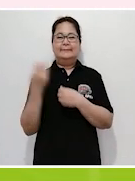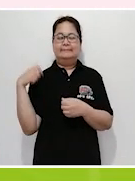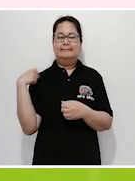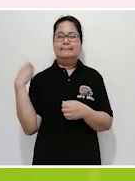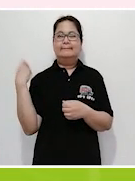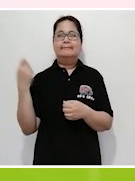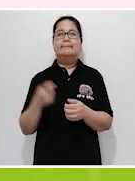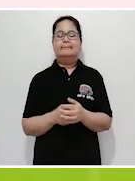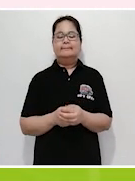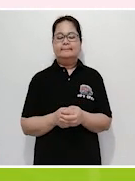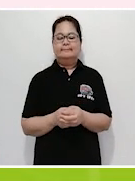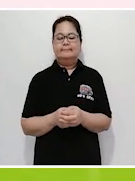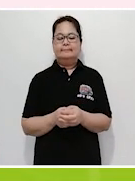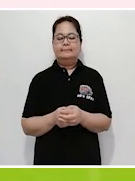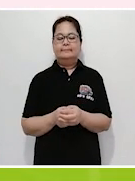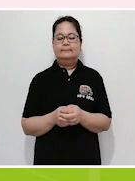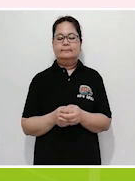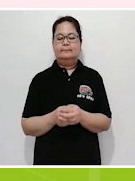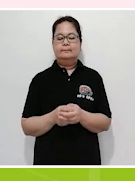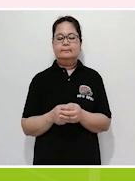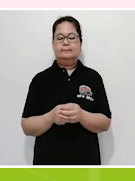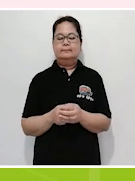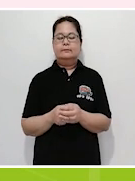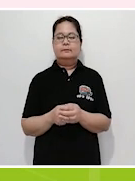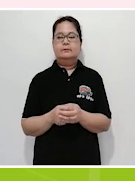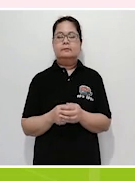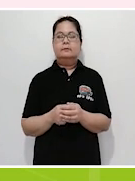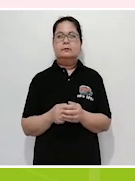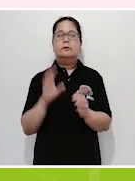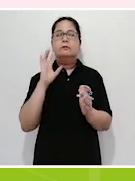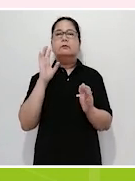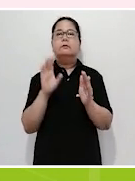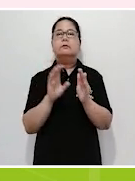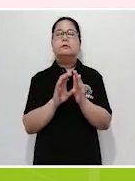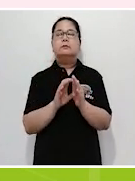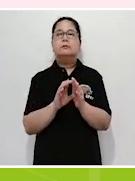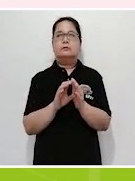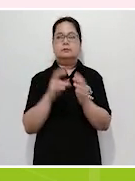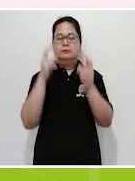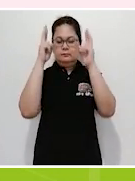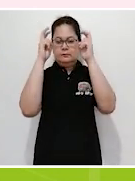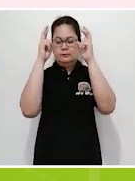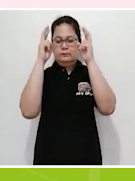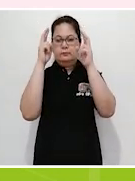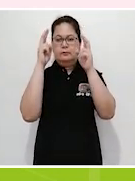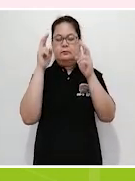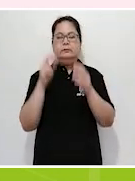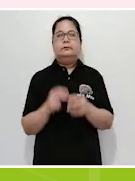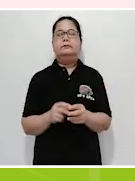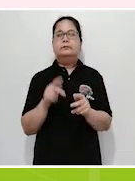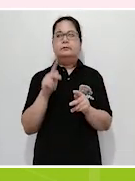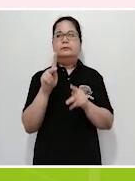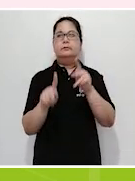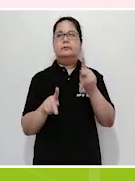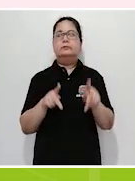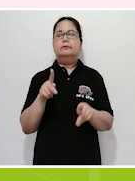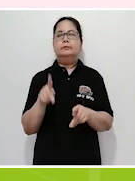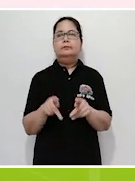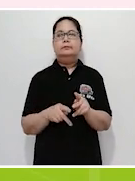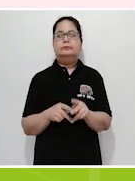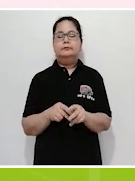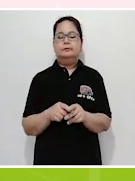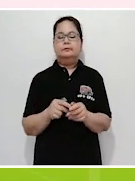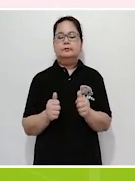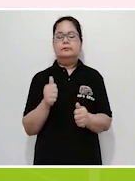Thumbs up for you, Fernandino teens! The one with the devils bothering the villagers.